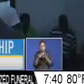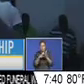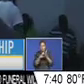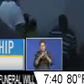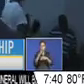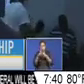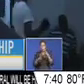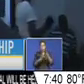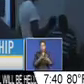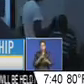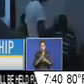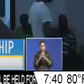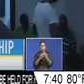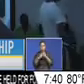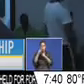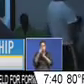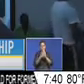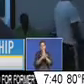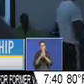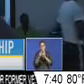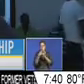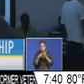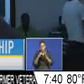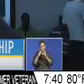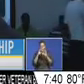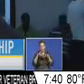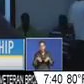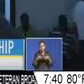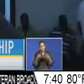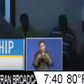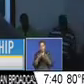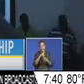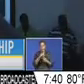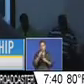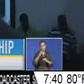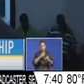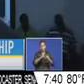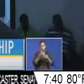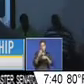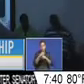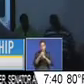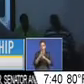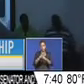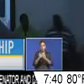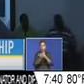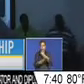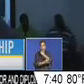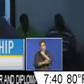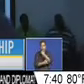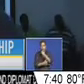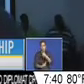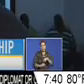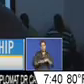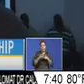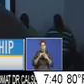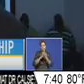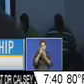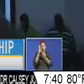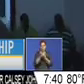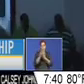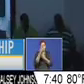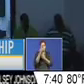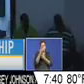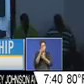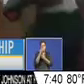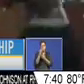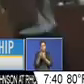world my boxing skills, what I can do and how I can perform. I want to make my country proud, and that's what's going to take place come December 20th at the